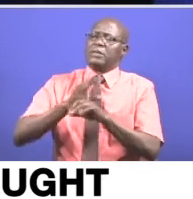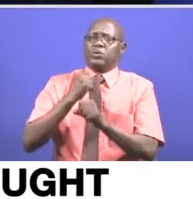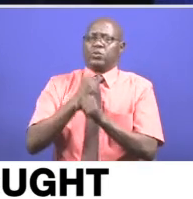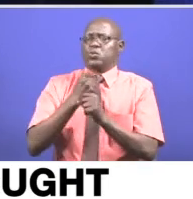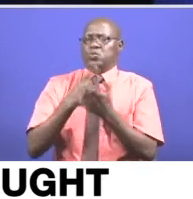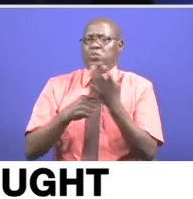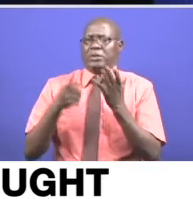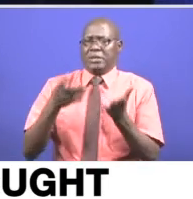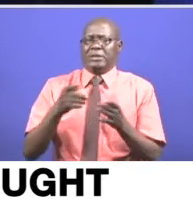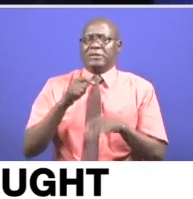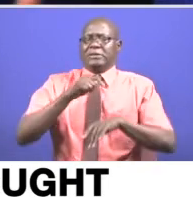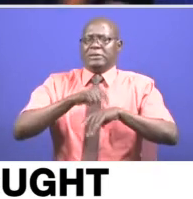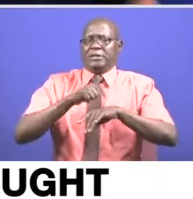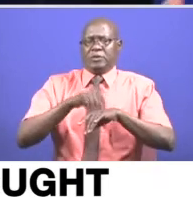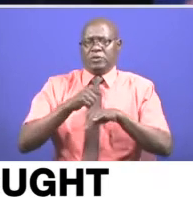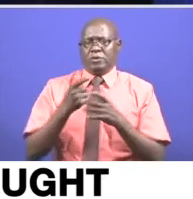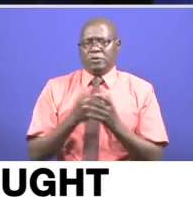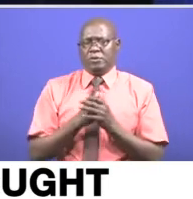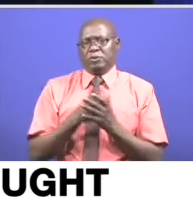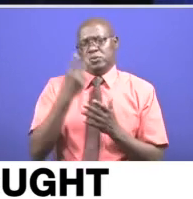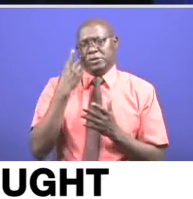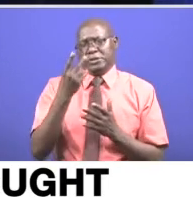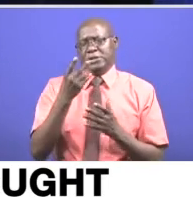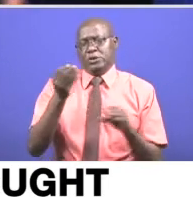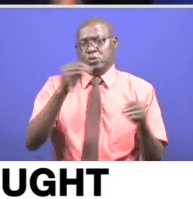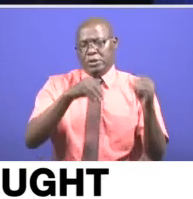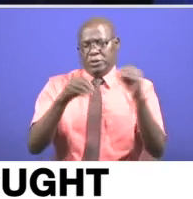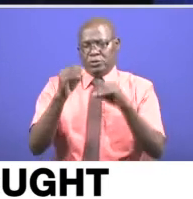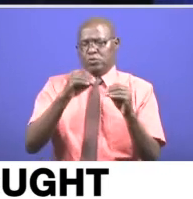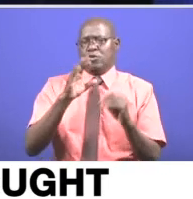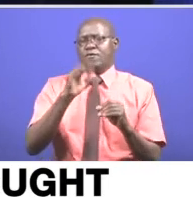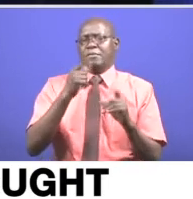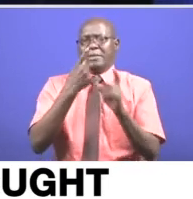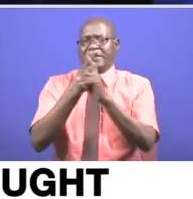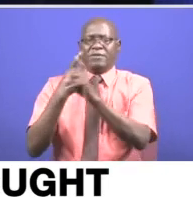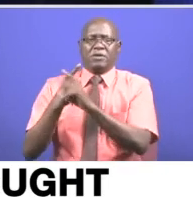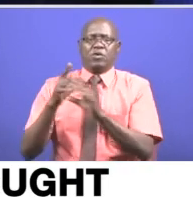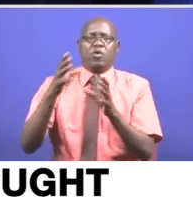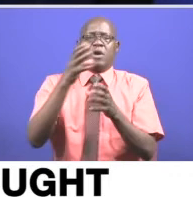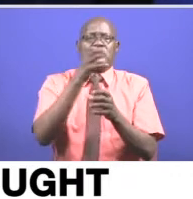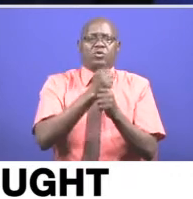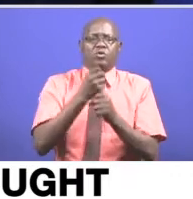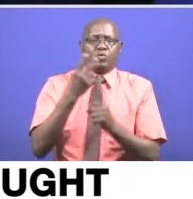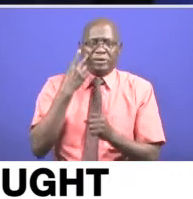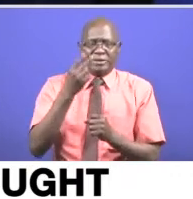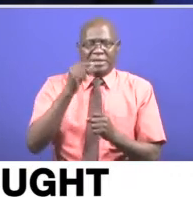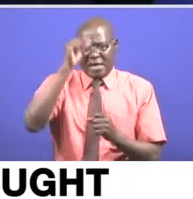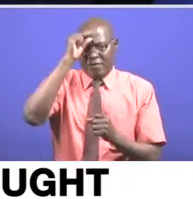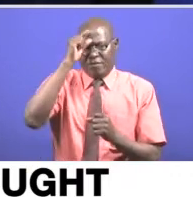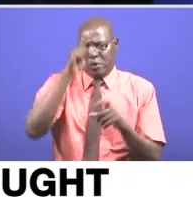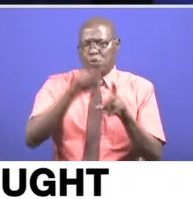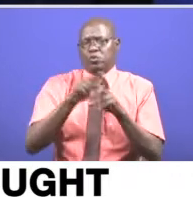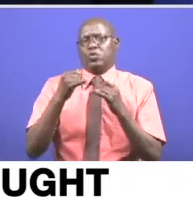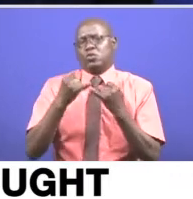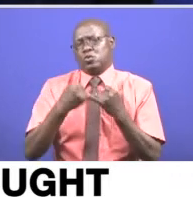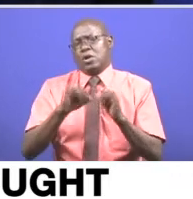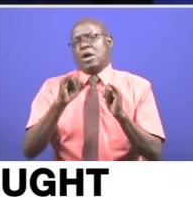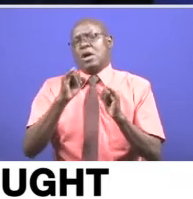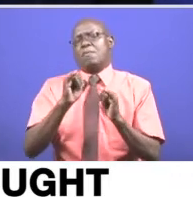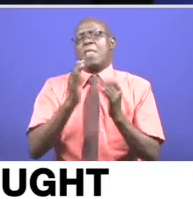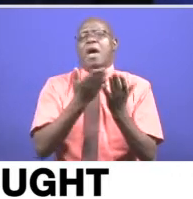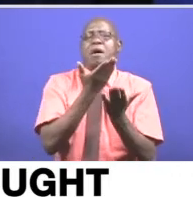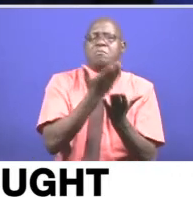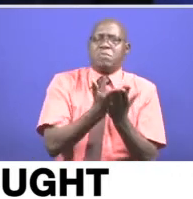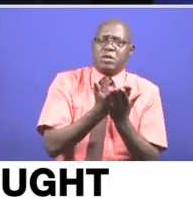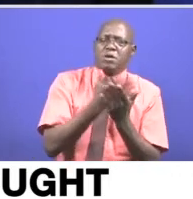season? We've seen donations from different organizations. We have seen the government trying also to appeal for